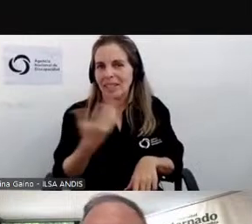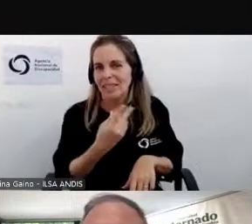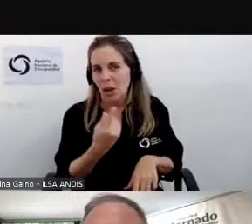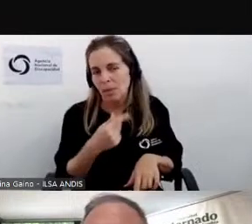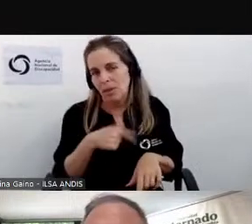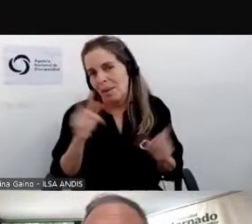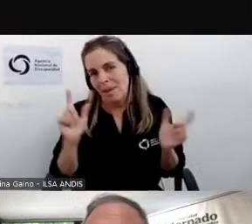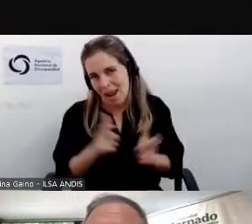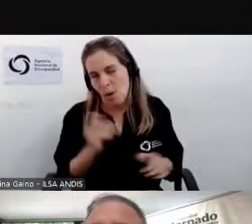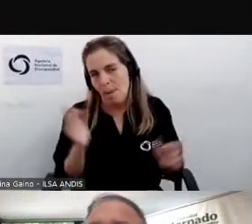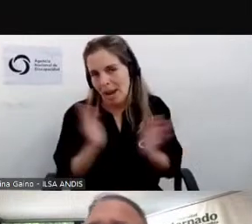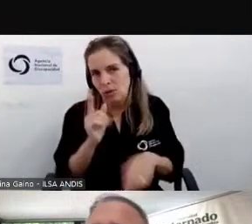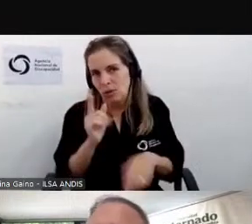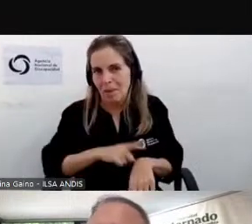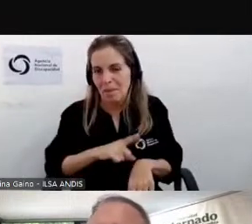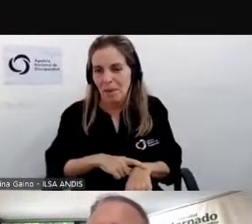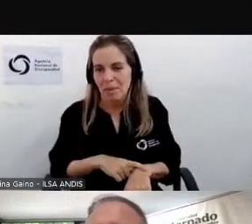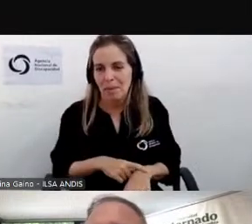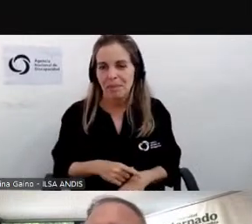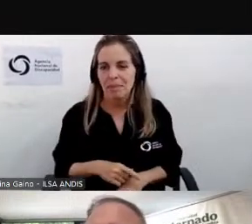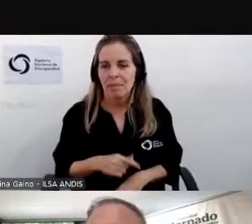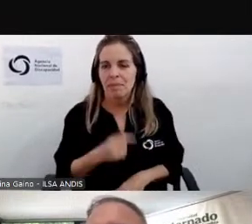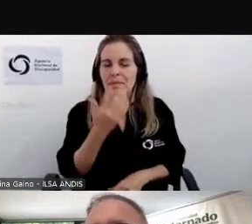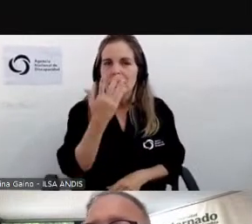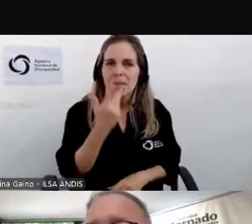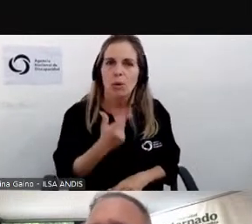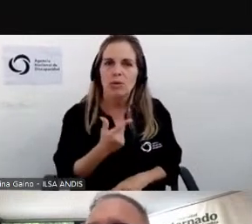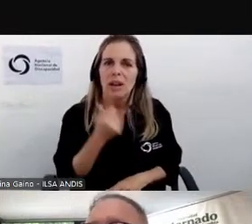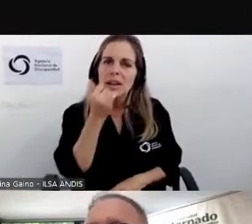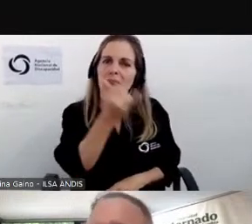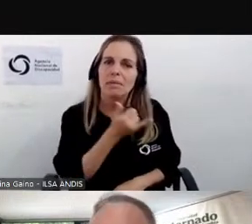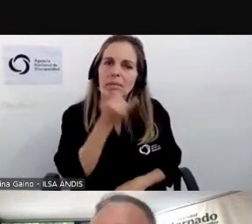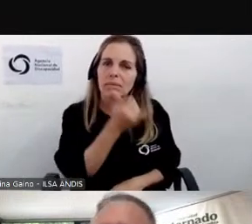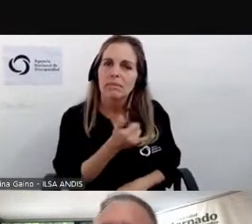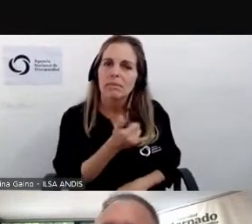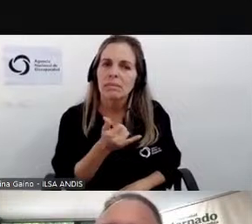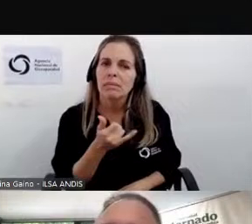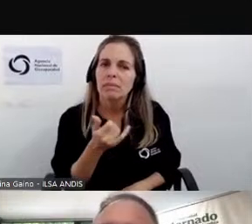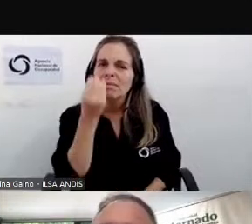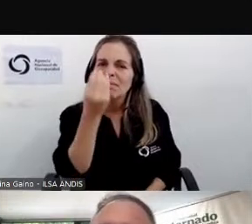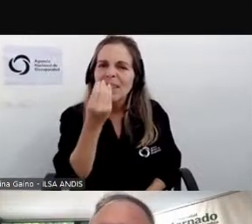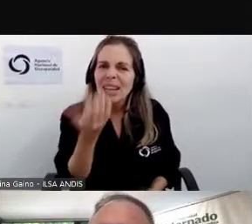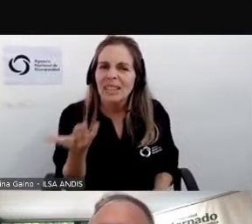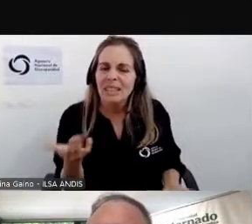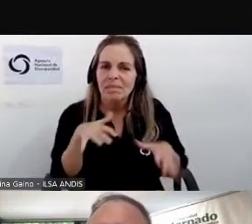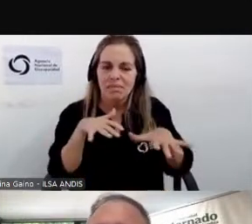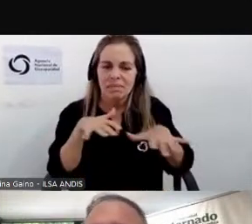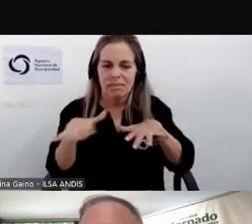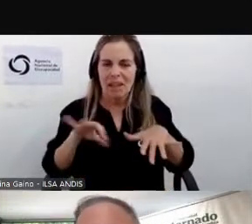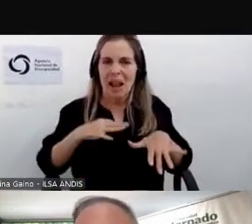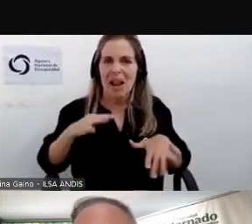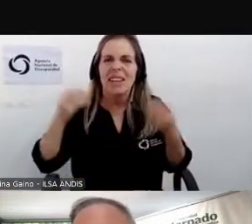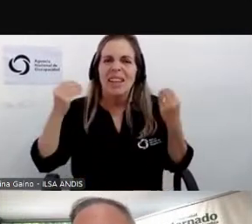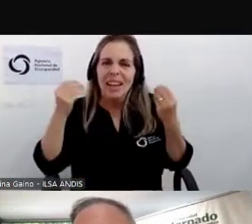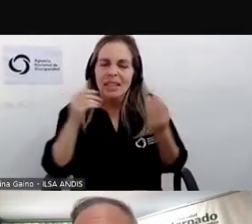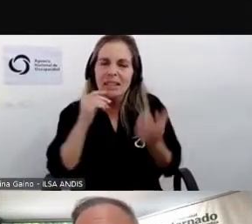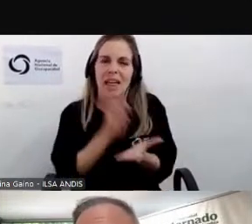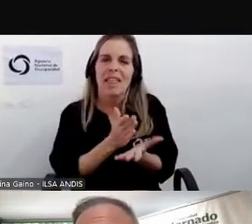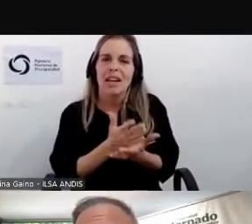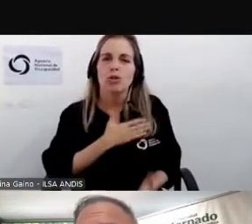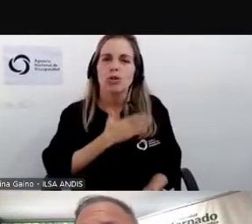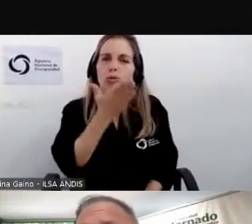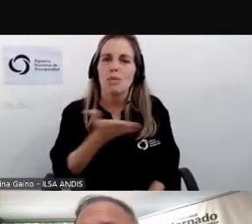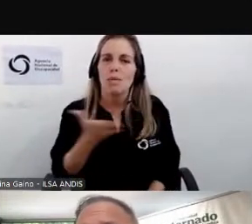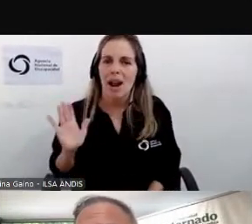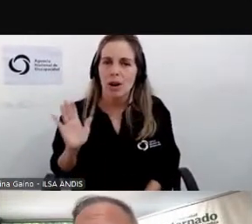been defining this notion or concept, and these minutes I have left, I would like to tell you what this means in